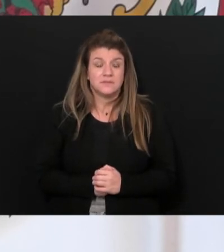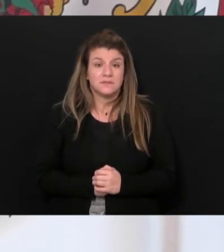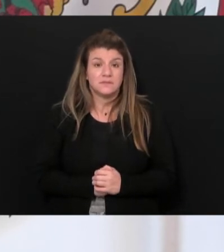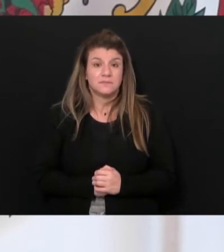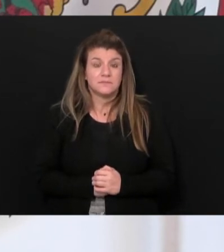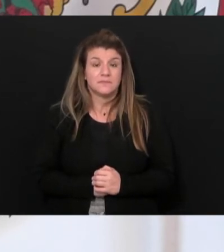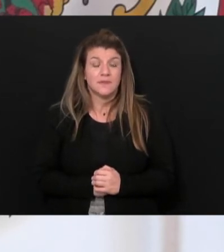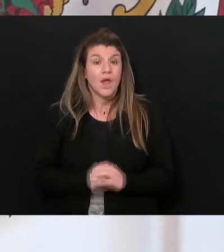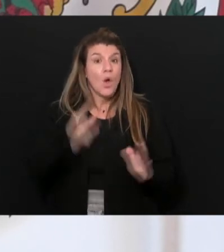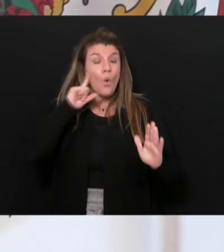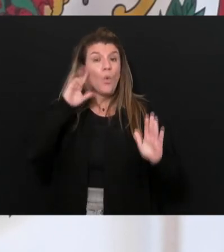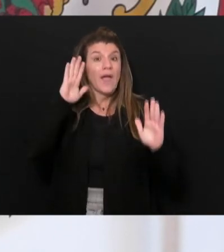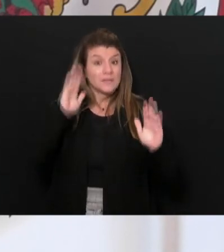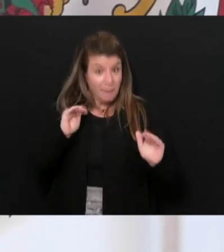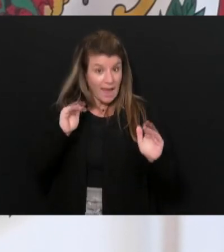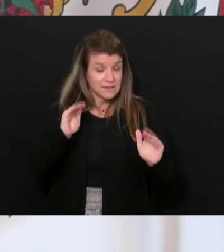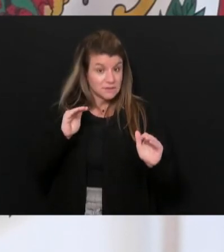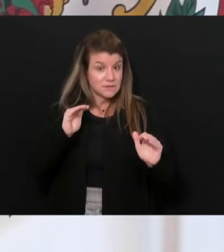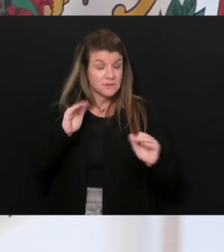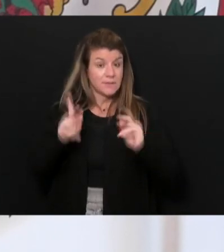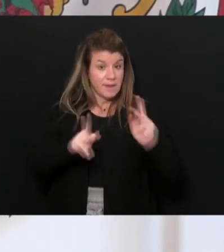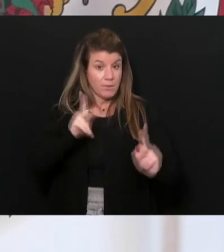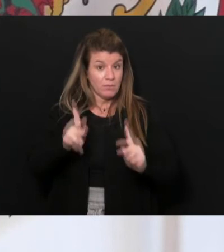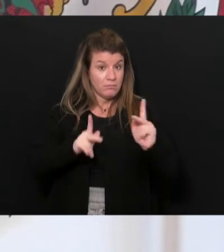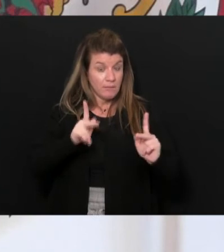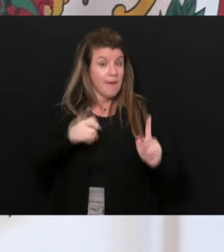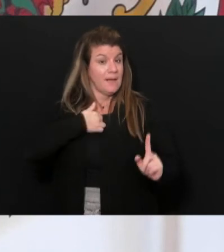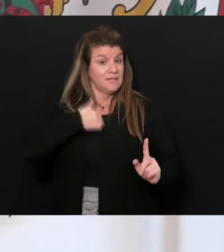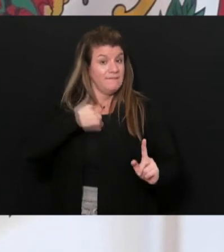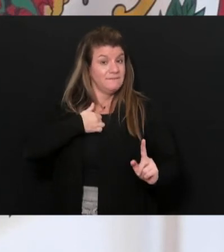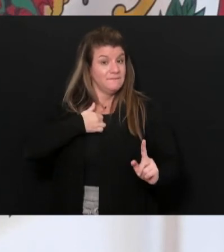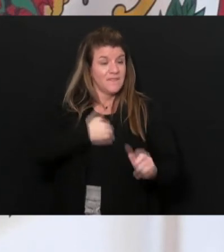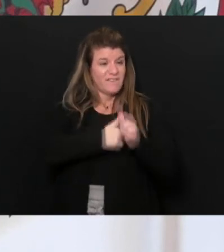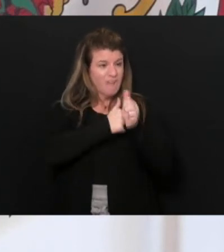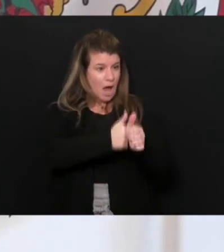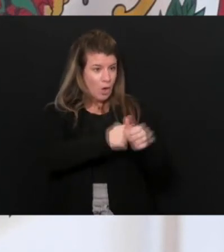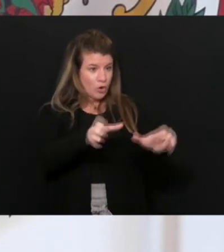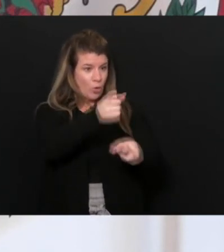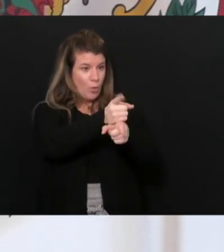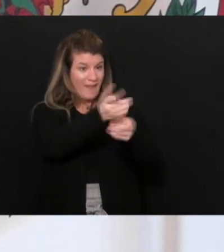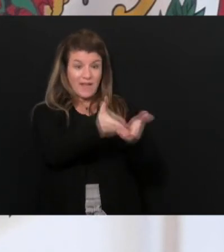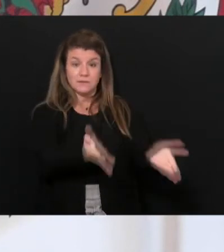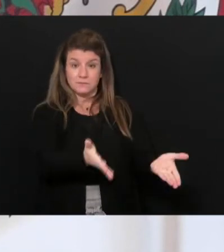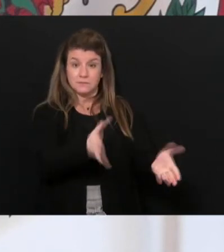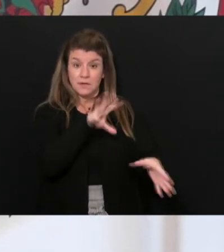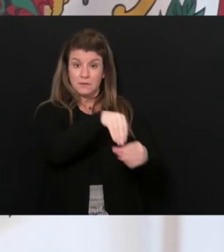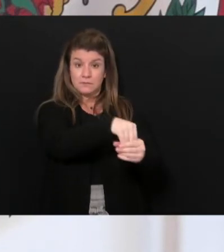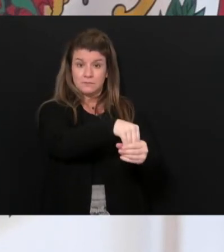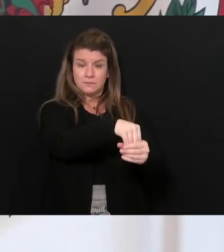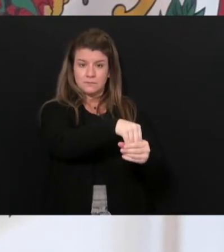we expect our people and myself to do good, and then we can't